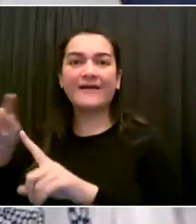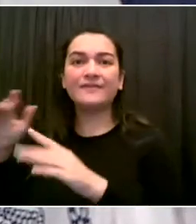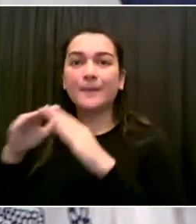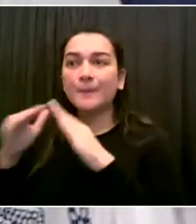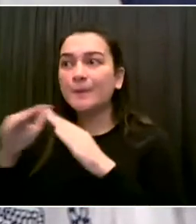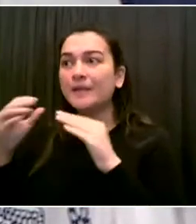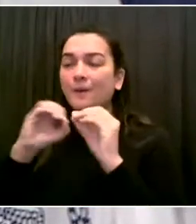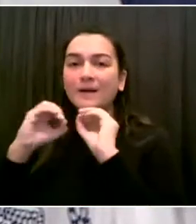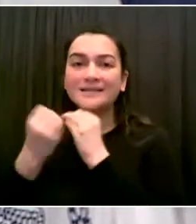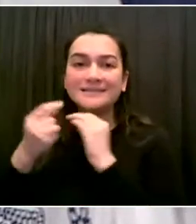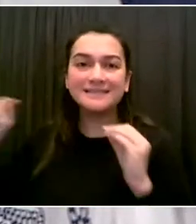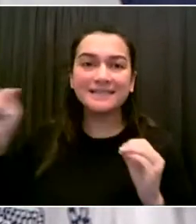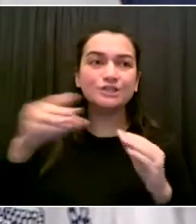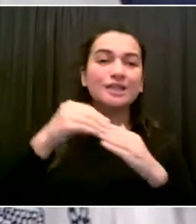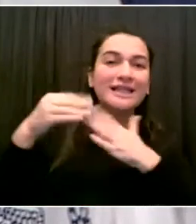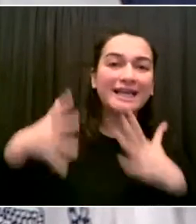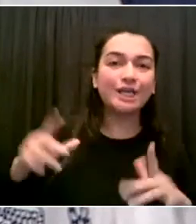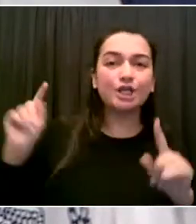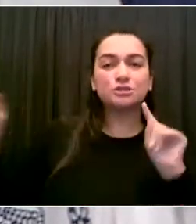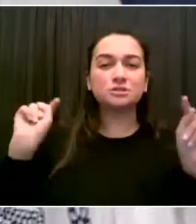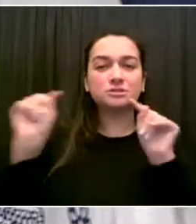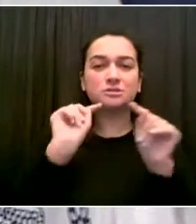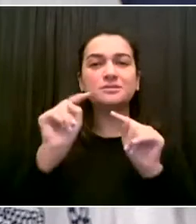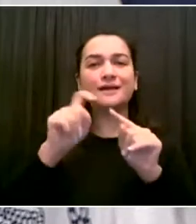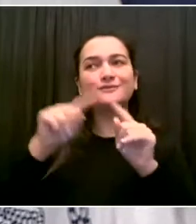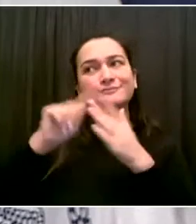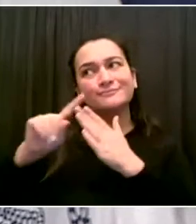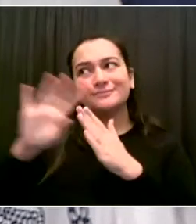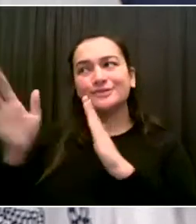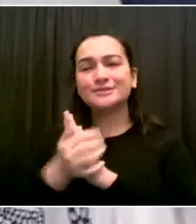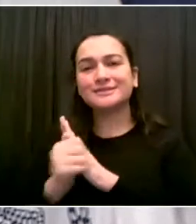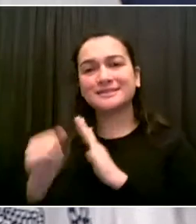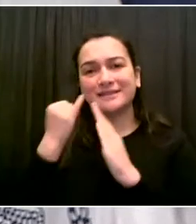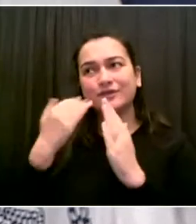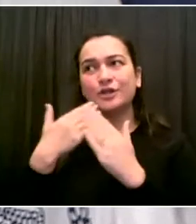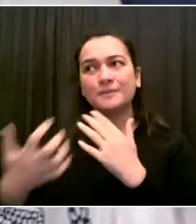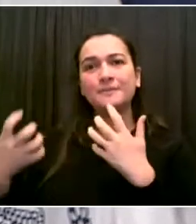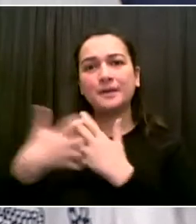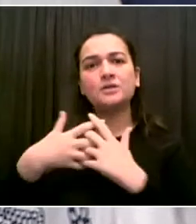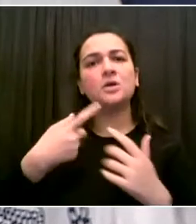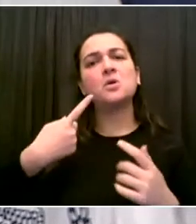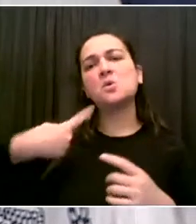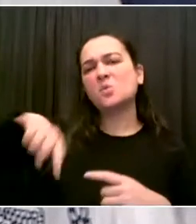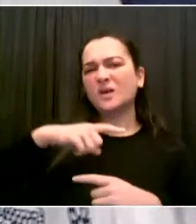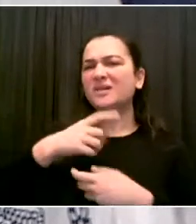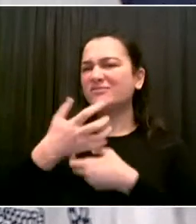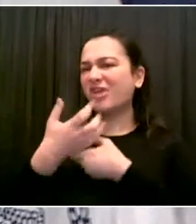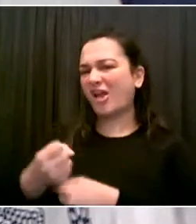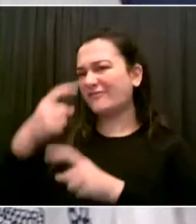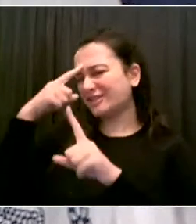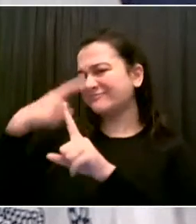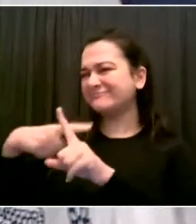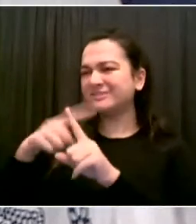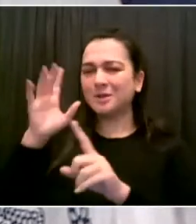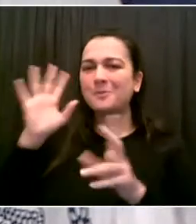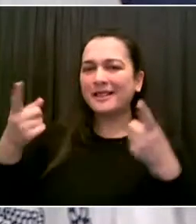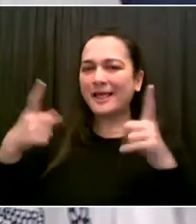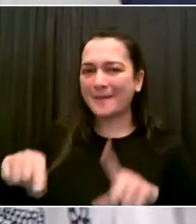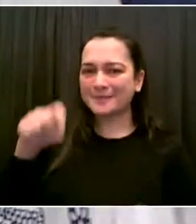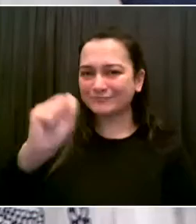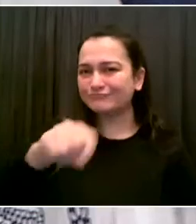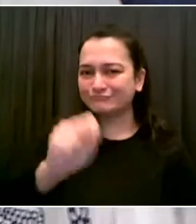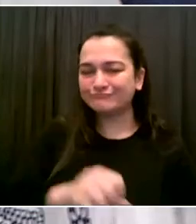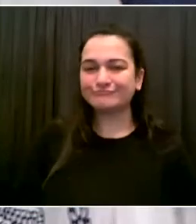there's plenty of talented folks who want to be a part of this. And obviously more and more of our educators